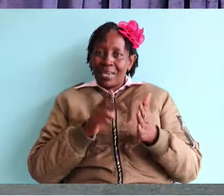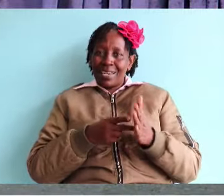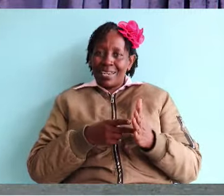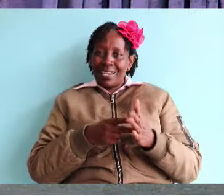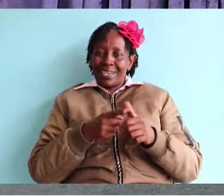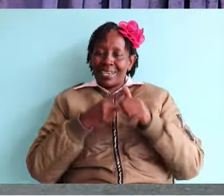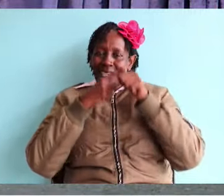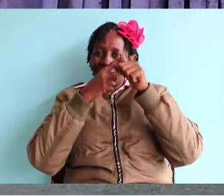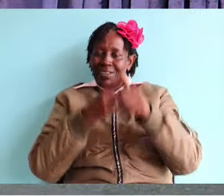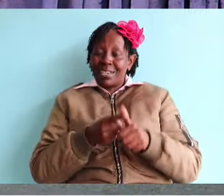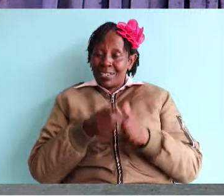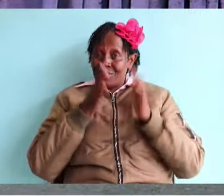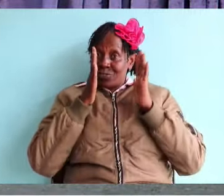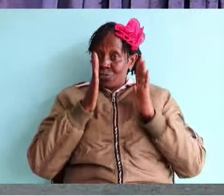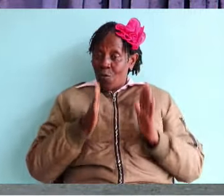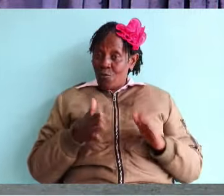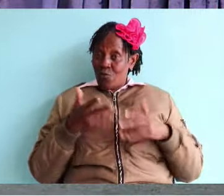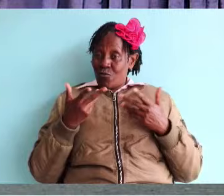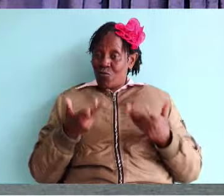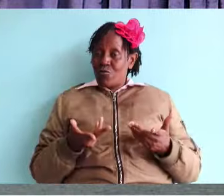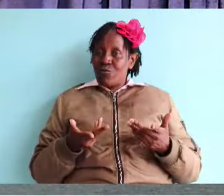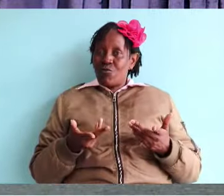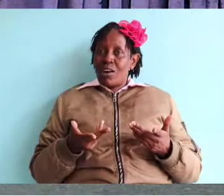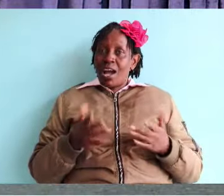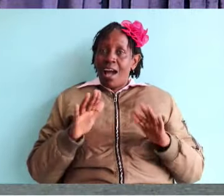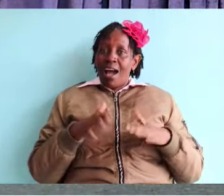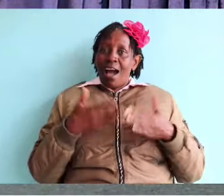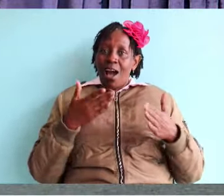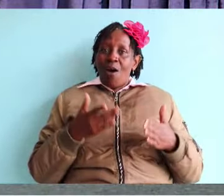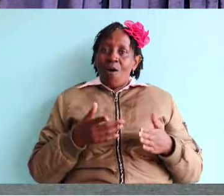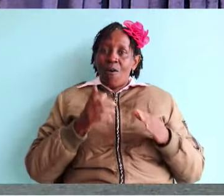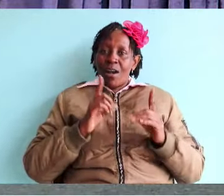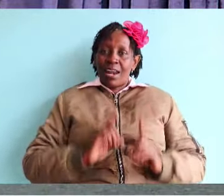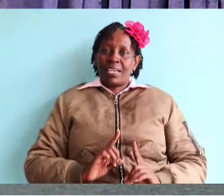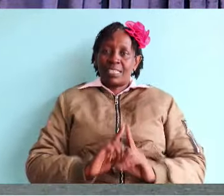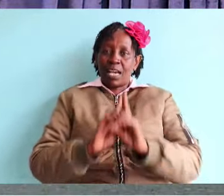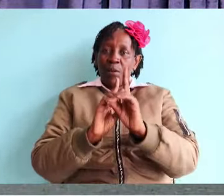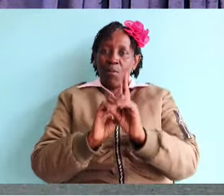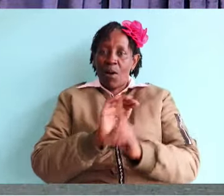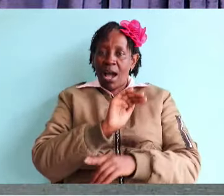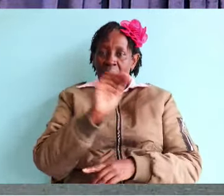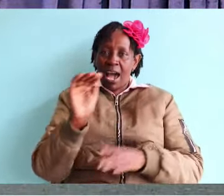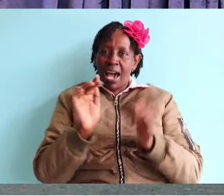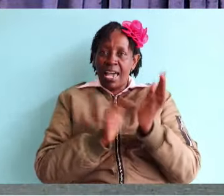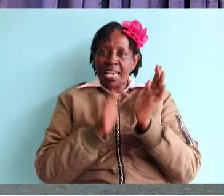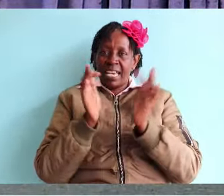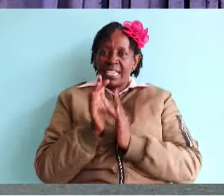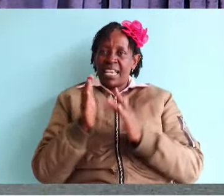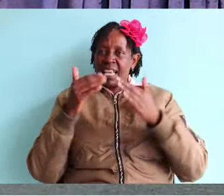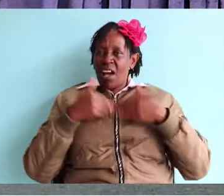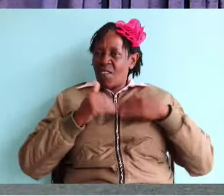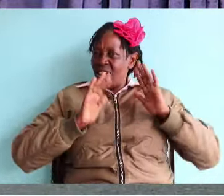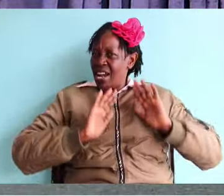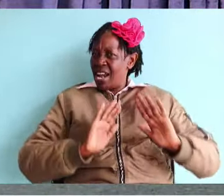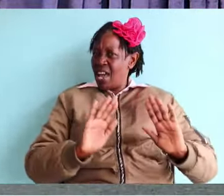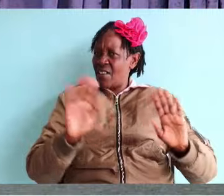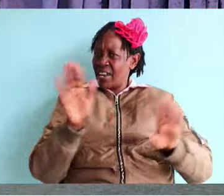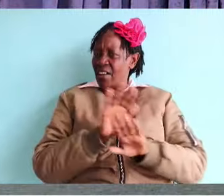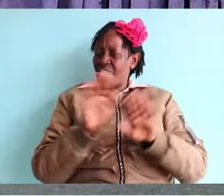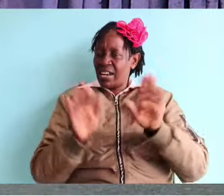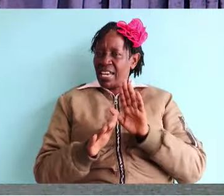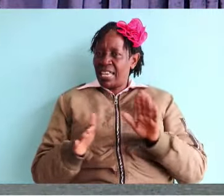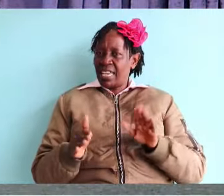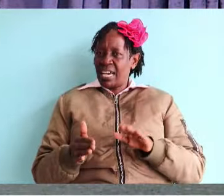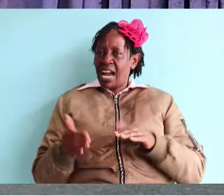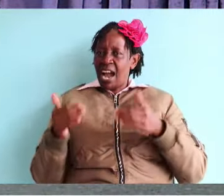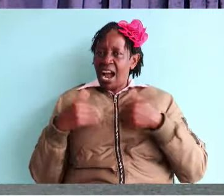of how even some of the disciples were asking Jesus, now we have left everything and we have come to follow you. What